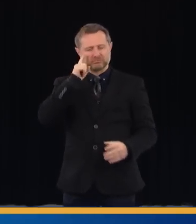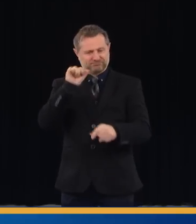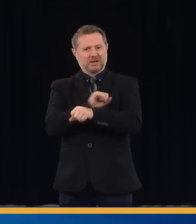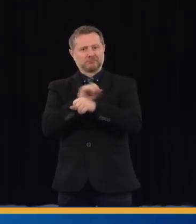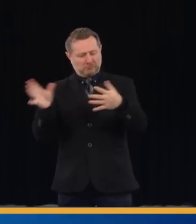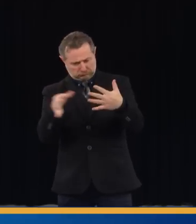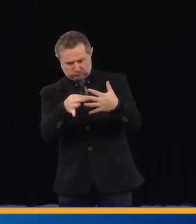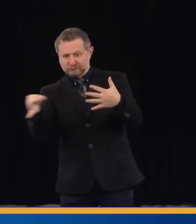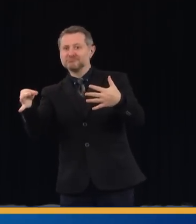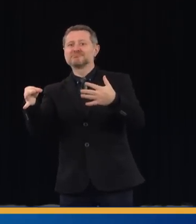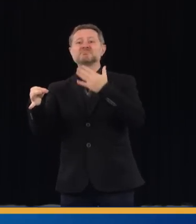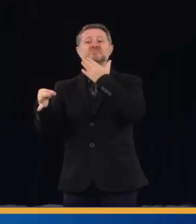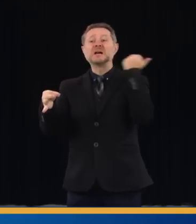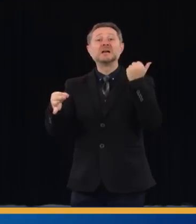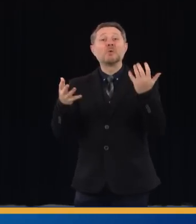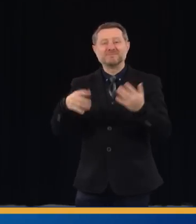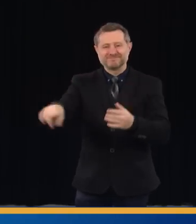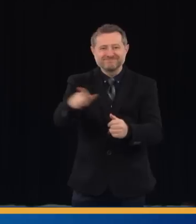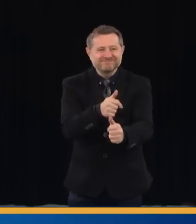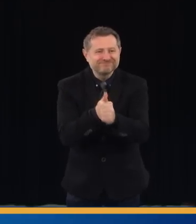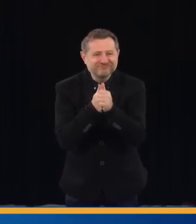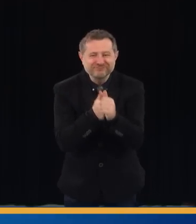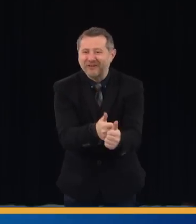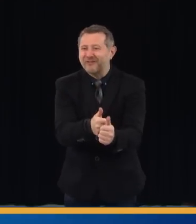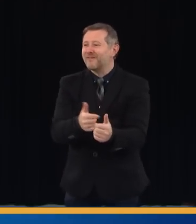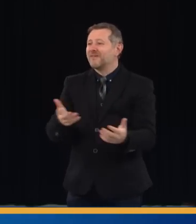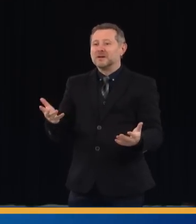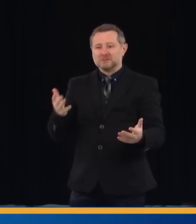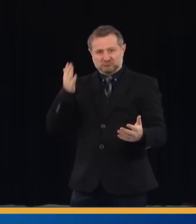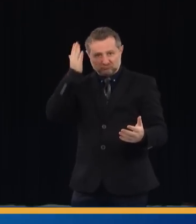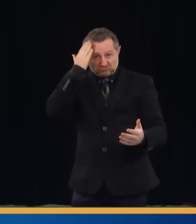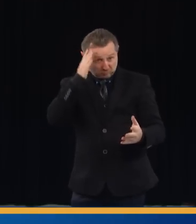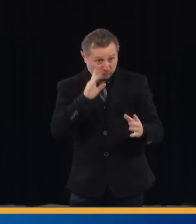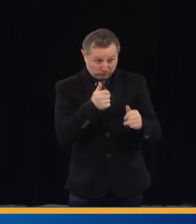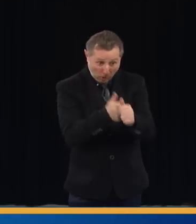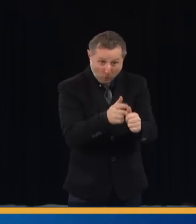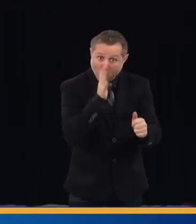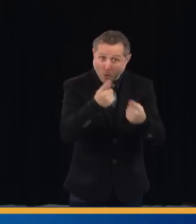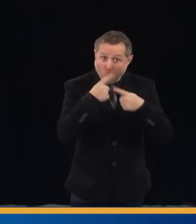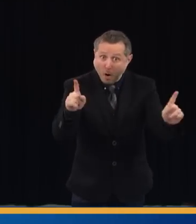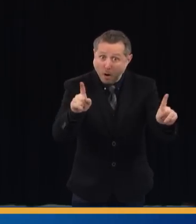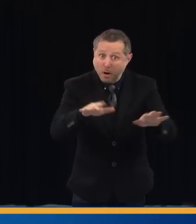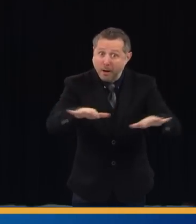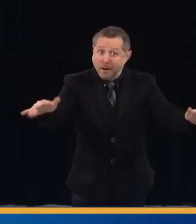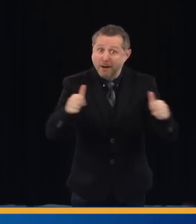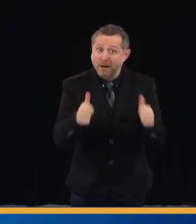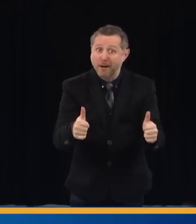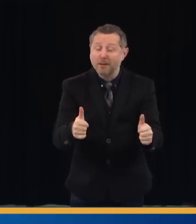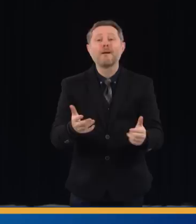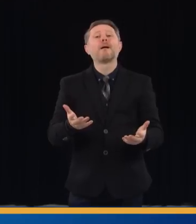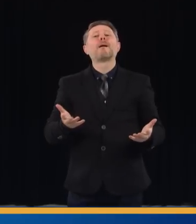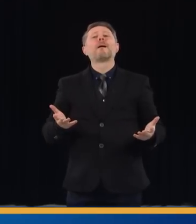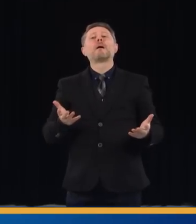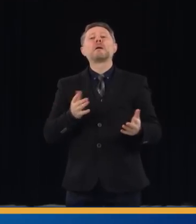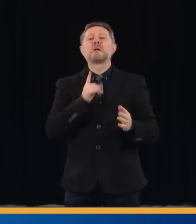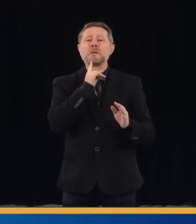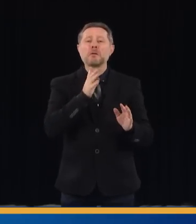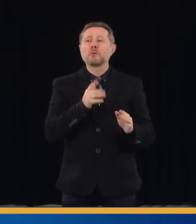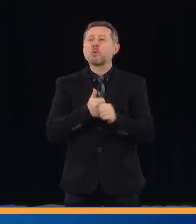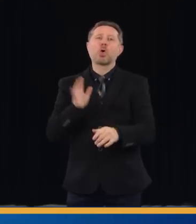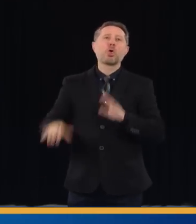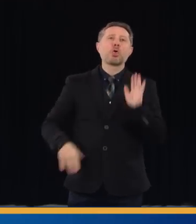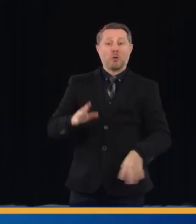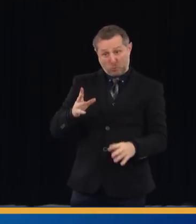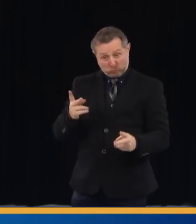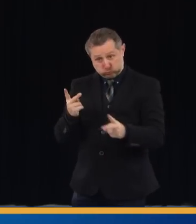they complying with it? And to what extent and how effective is it? Nobody knows that answer. So they do